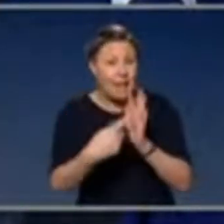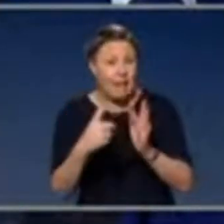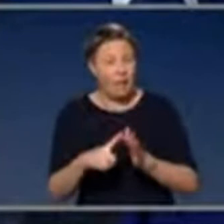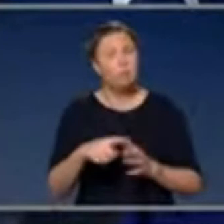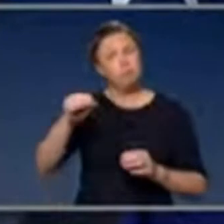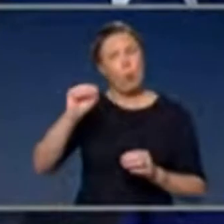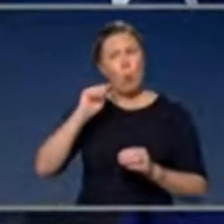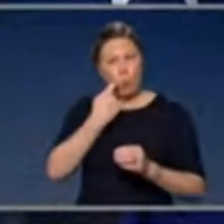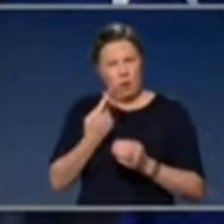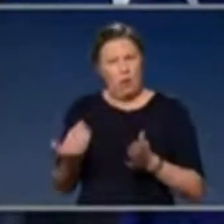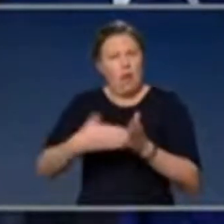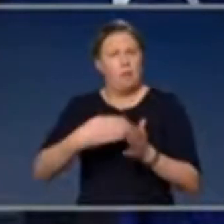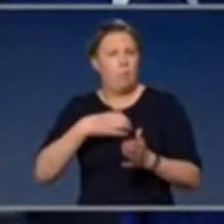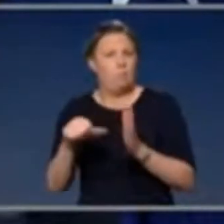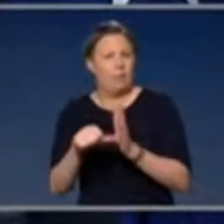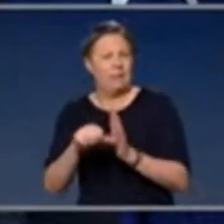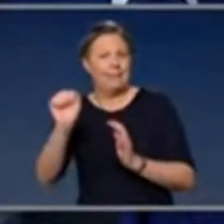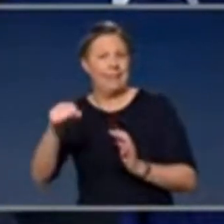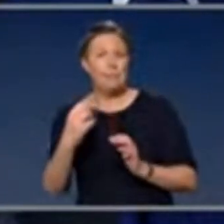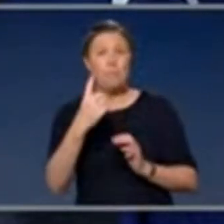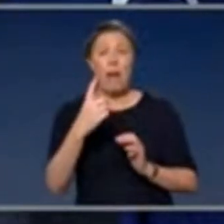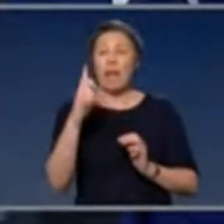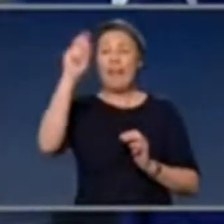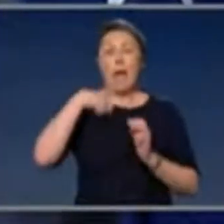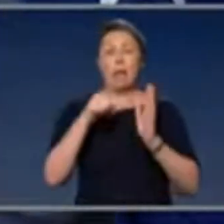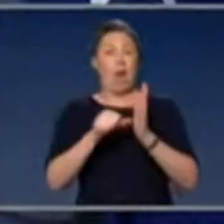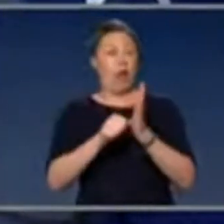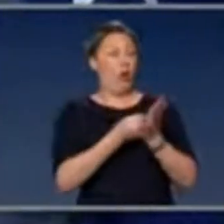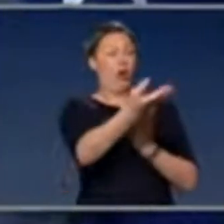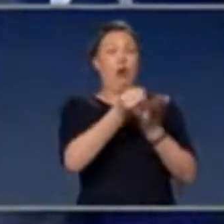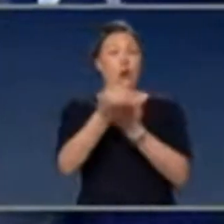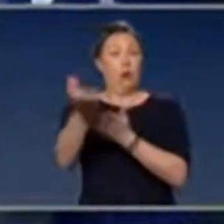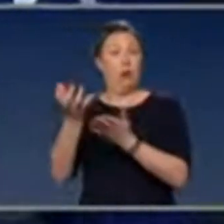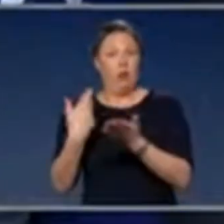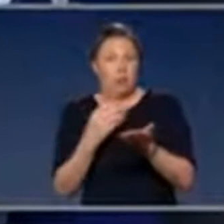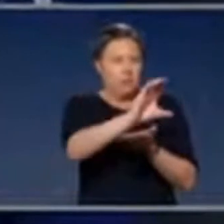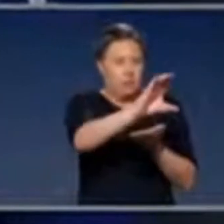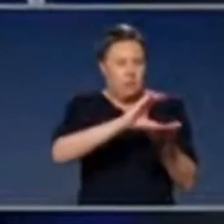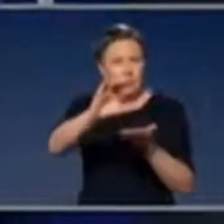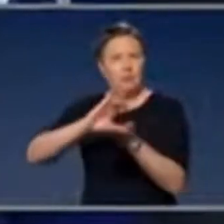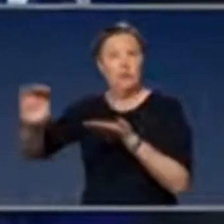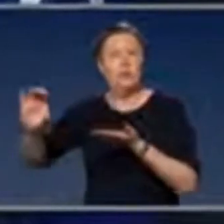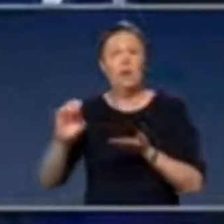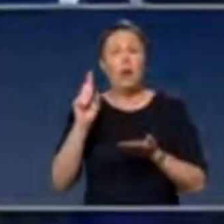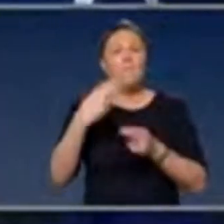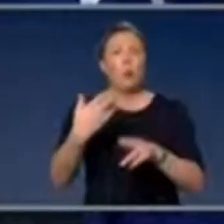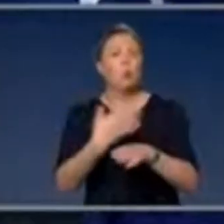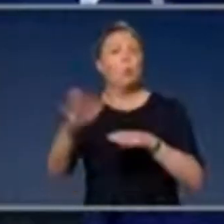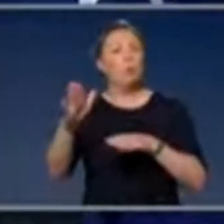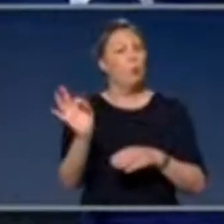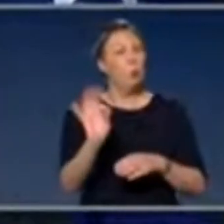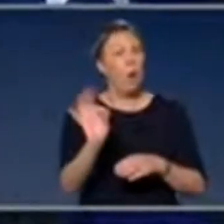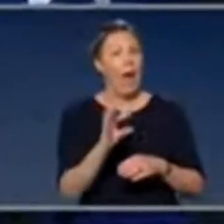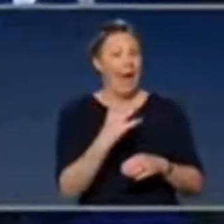a continuation of programs that we're already running and that we now anticipate will be running longer. And so